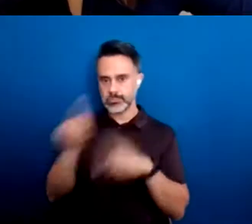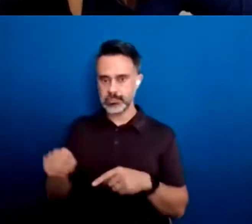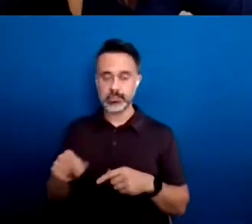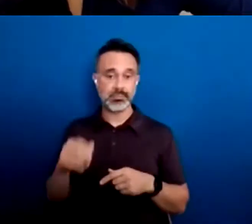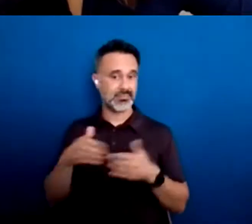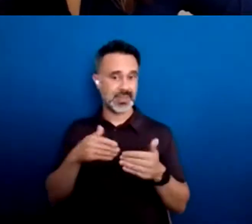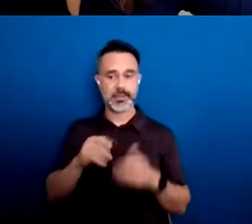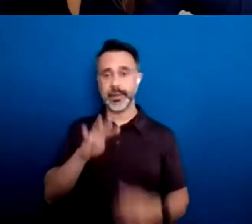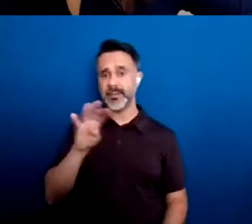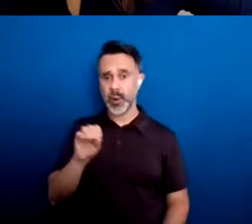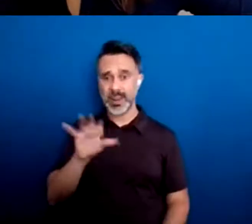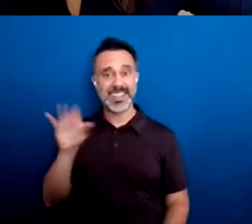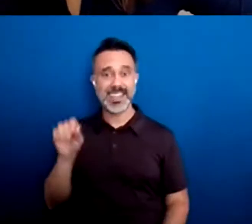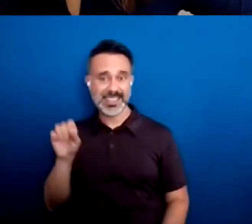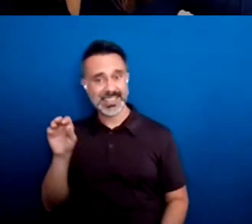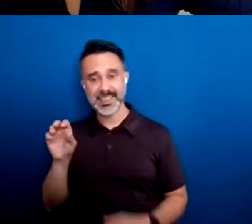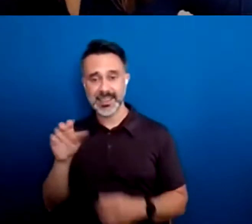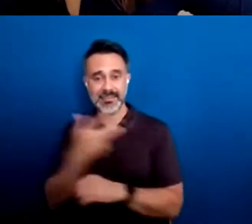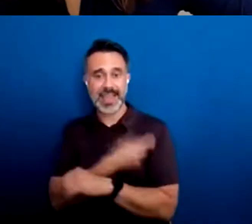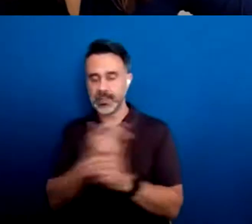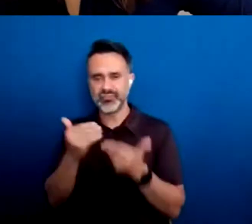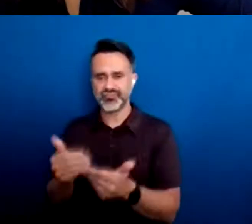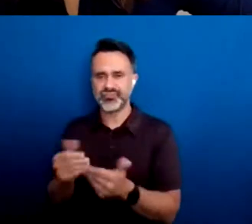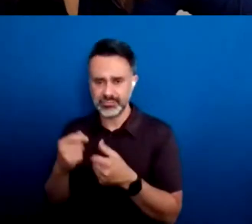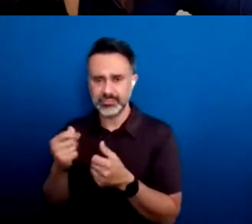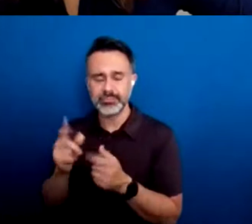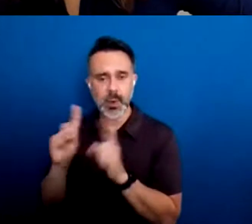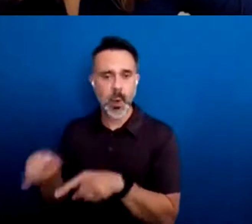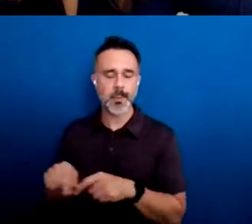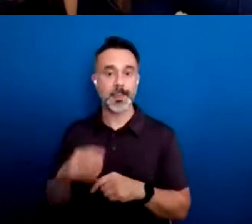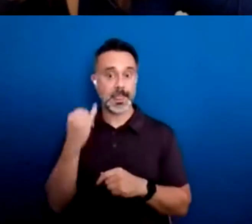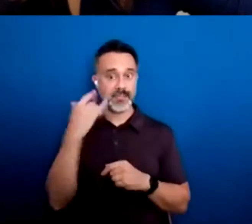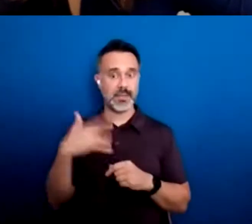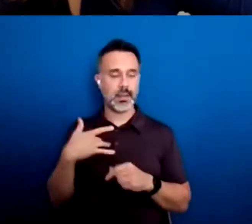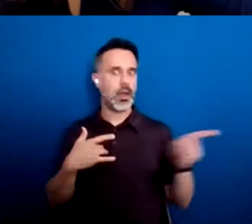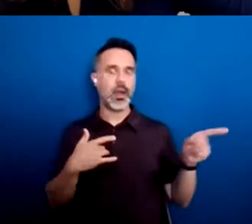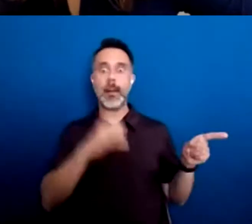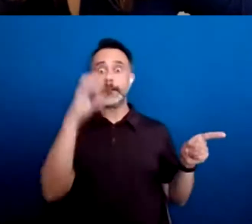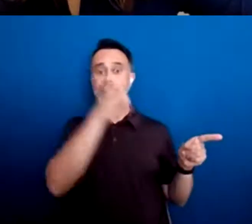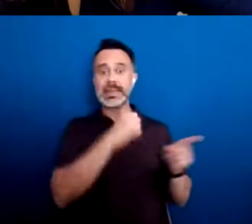that we do it. And if you know of an area that you think has been missed or would benefit, please let us know.